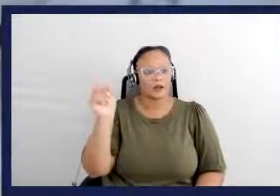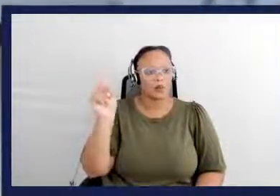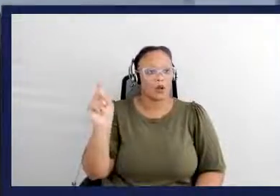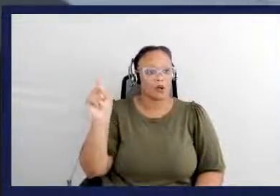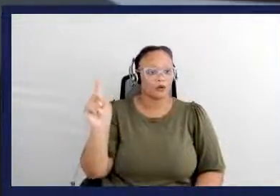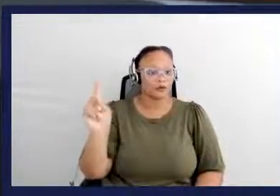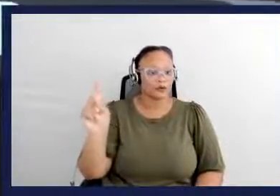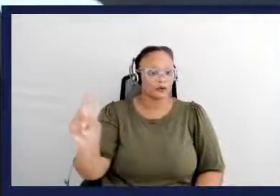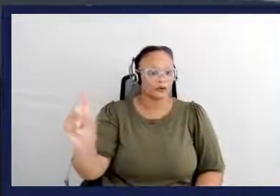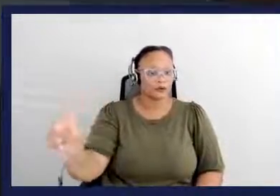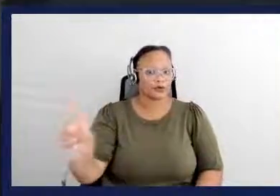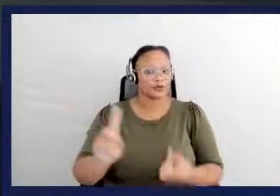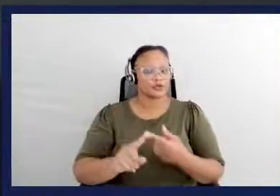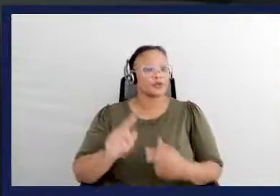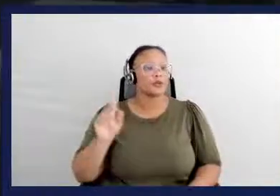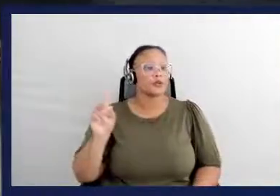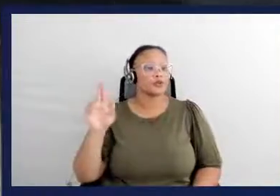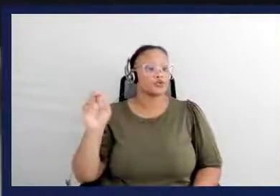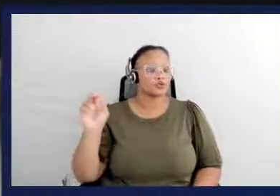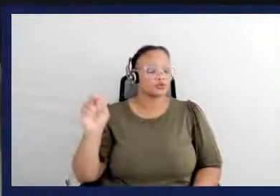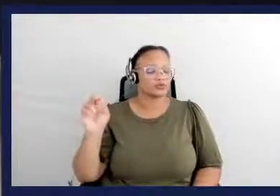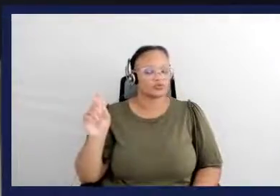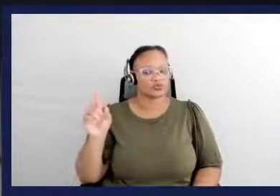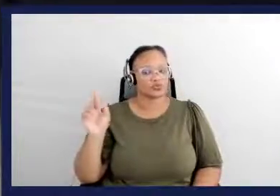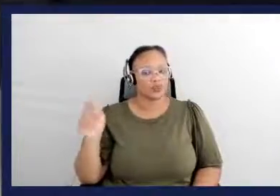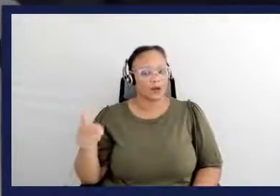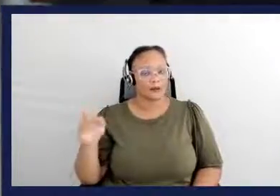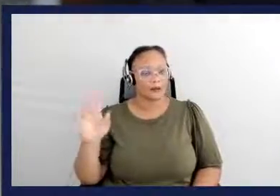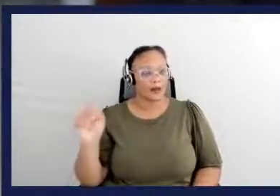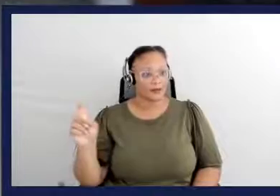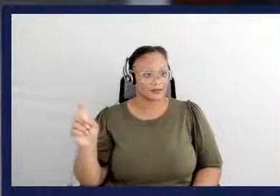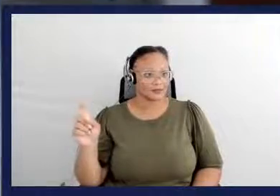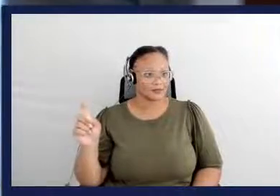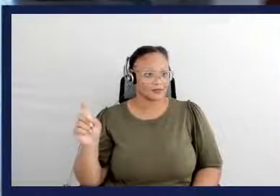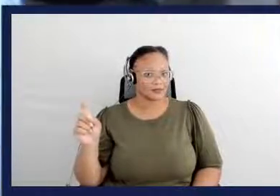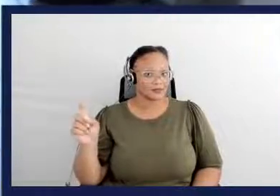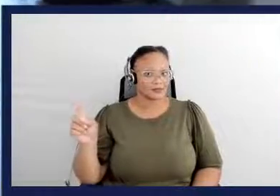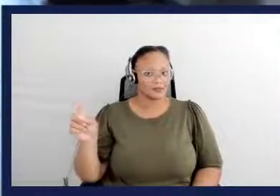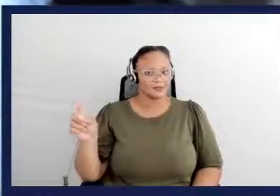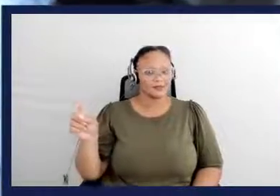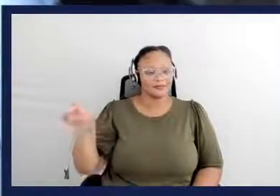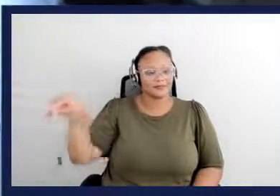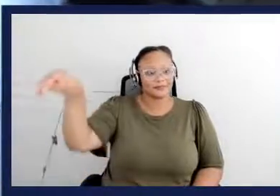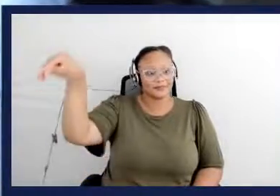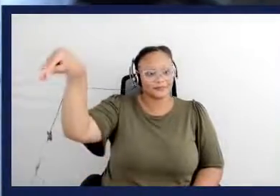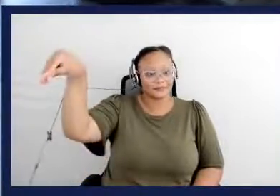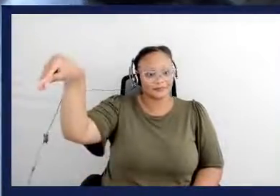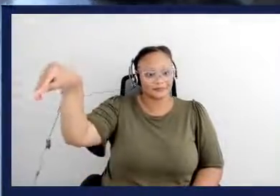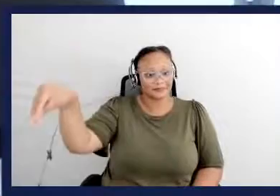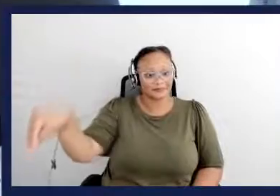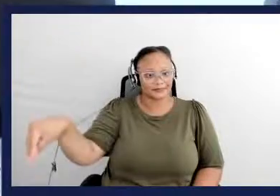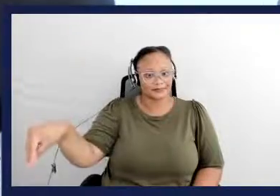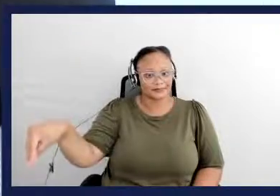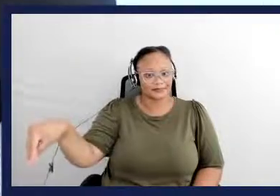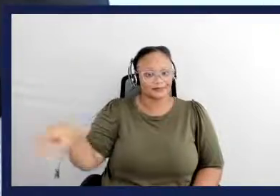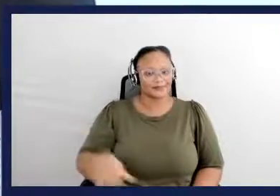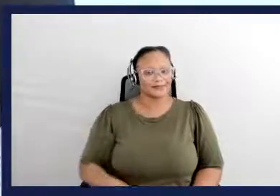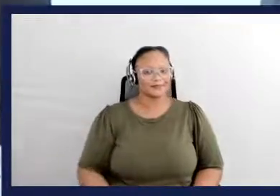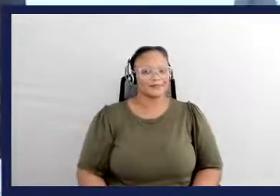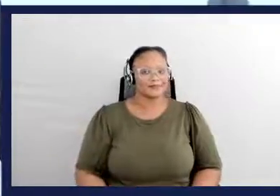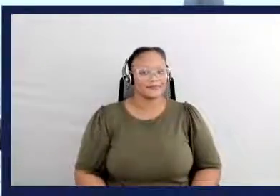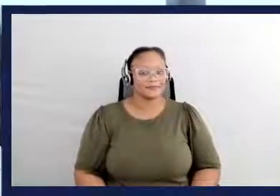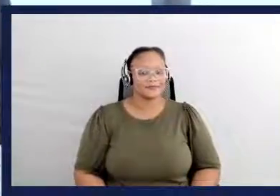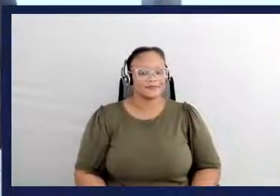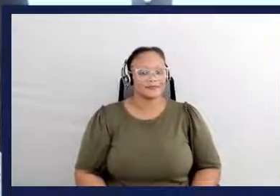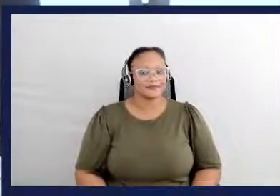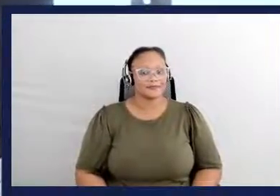our ballot drop box, and then be able to insert it here into our drop box. And then